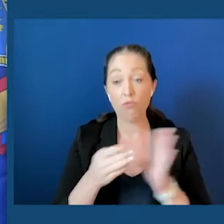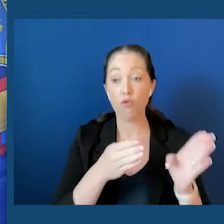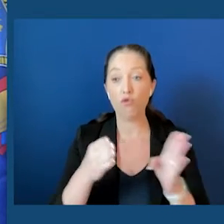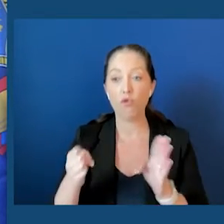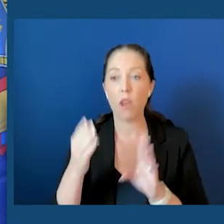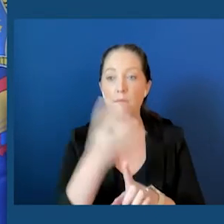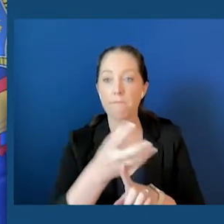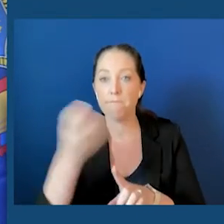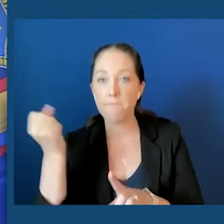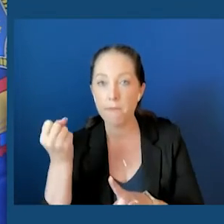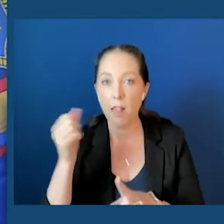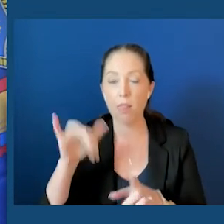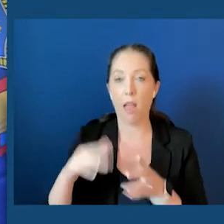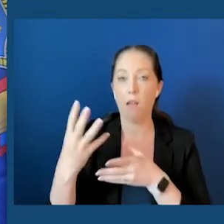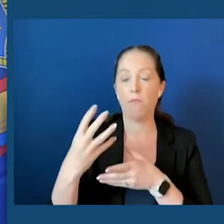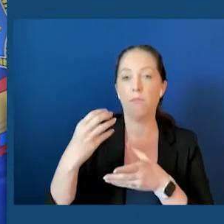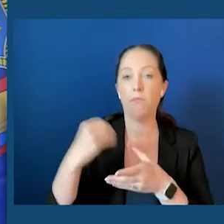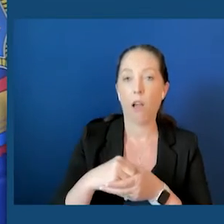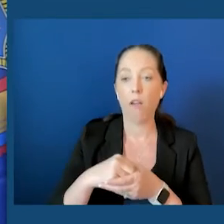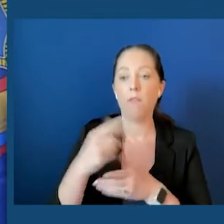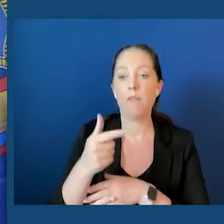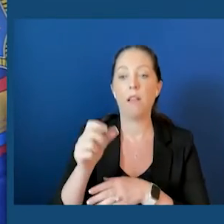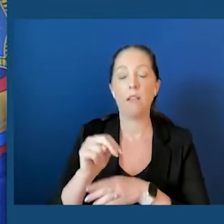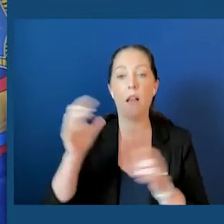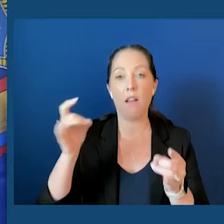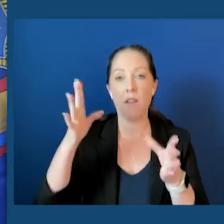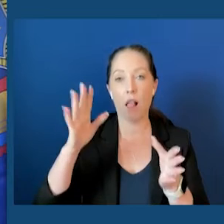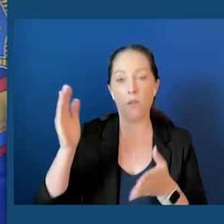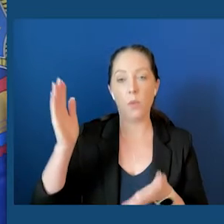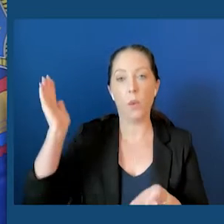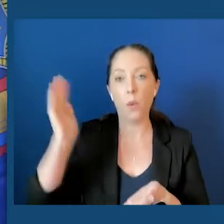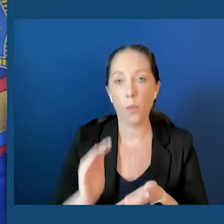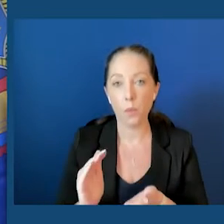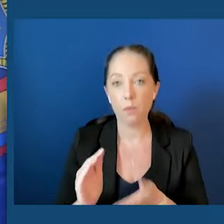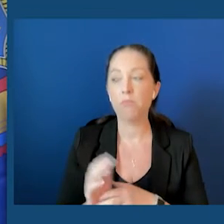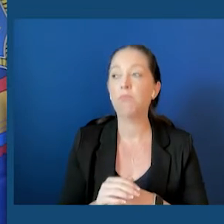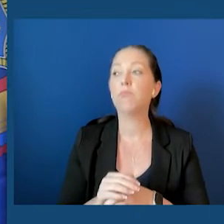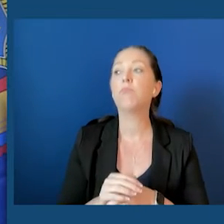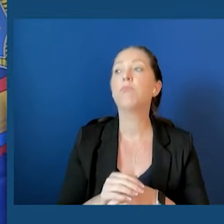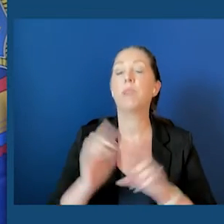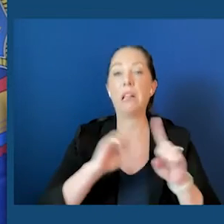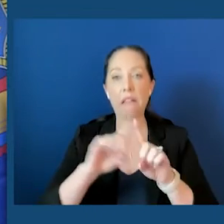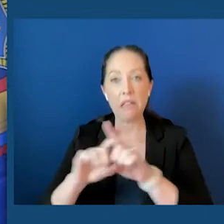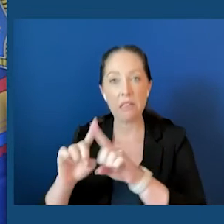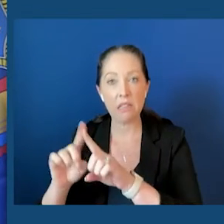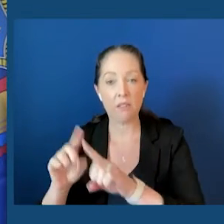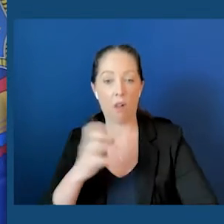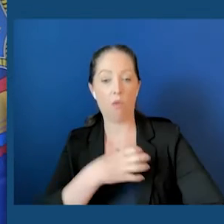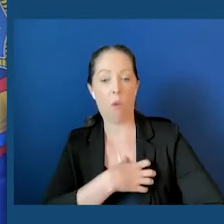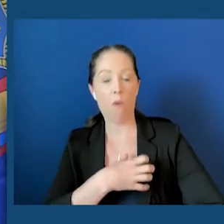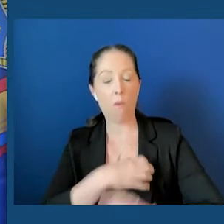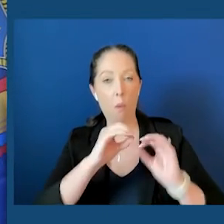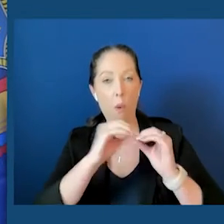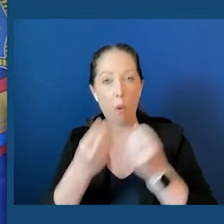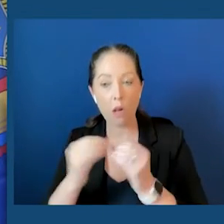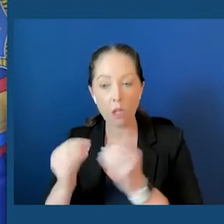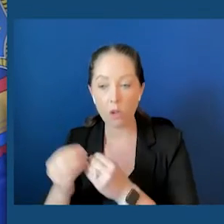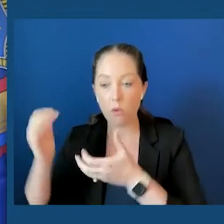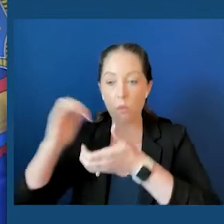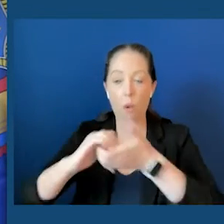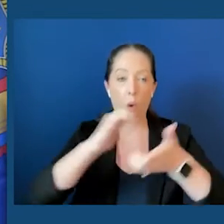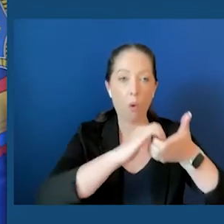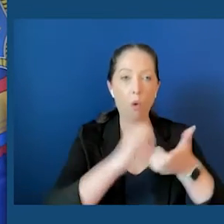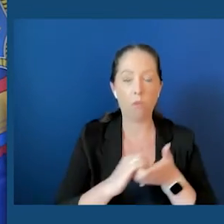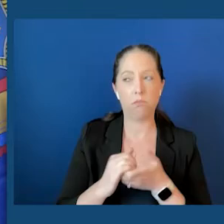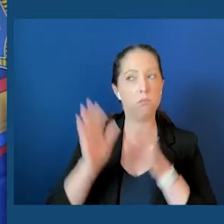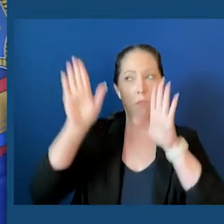gun violence, and our members, along with various law enforcement organizations and our partners, we're doing an outstanding job in that